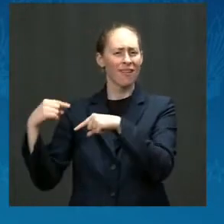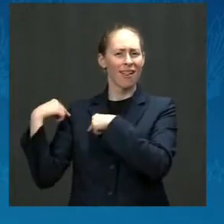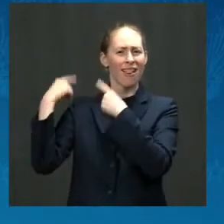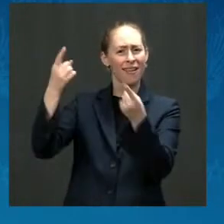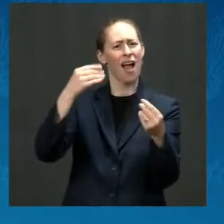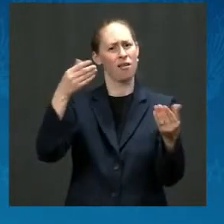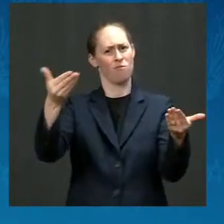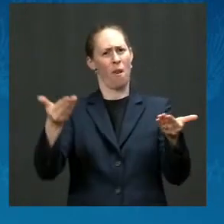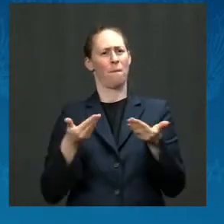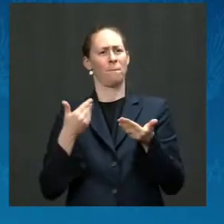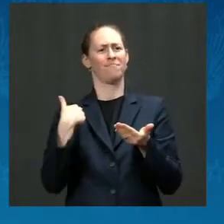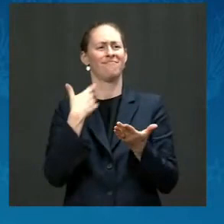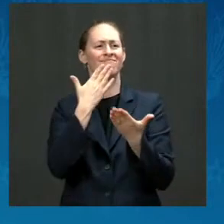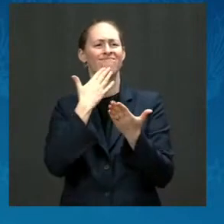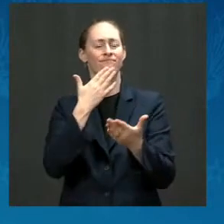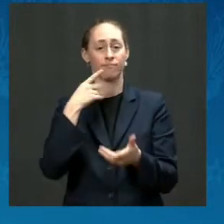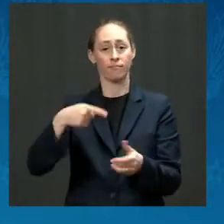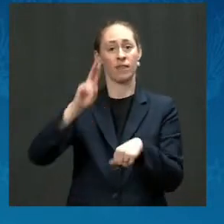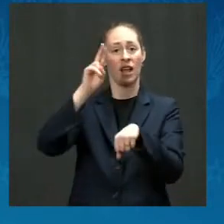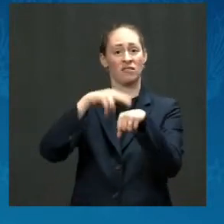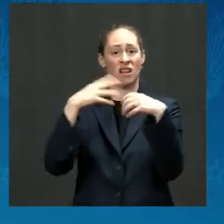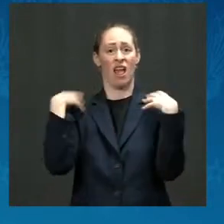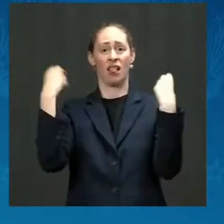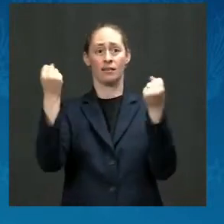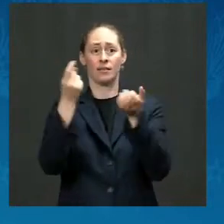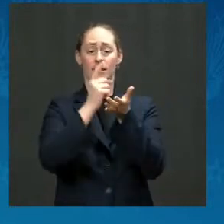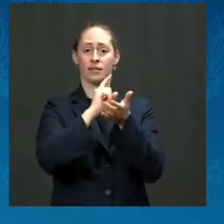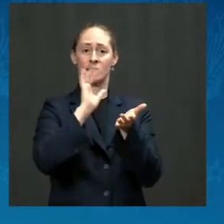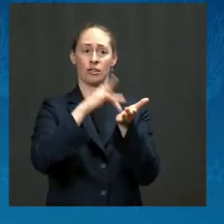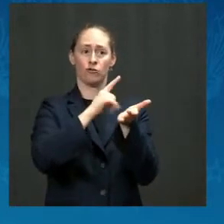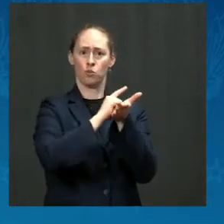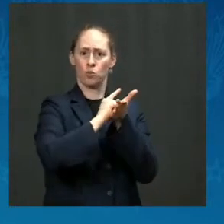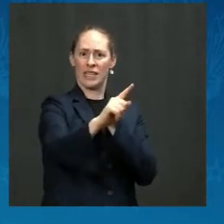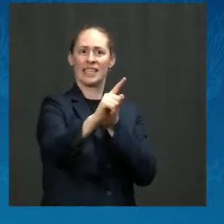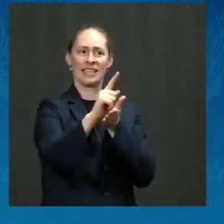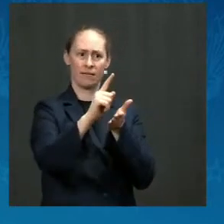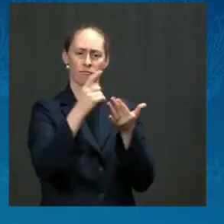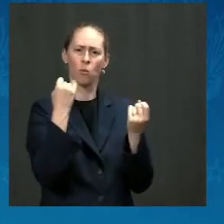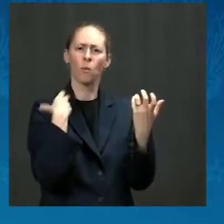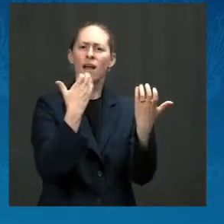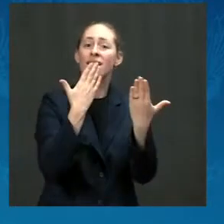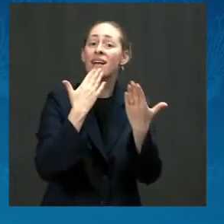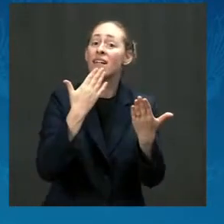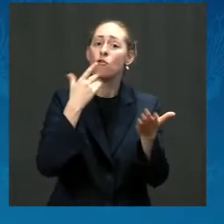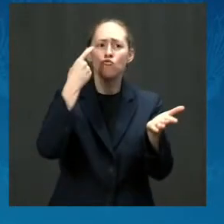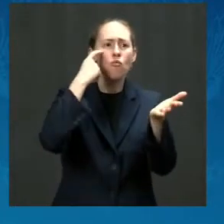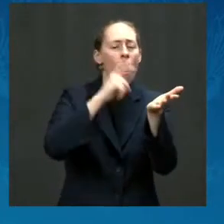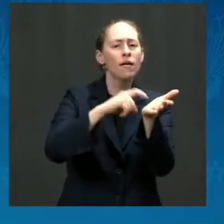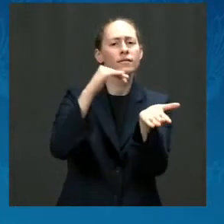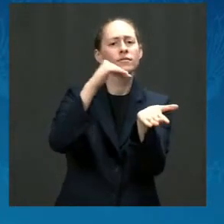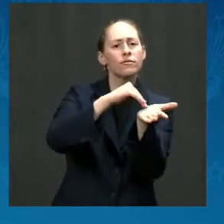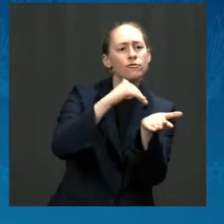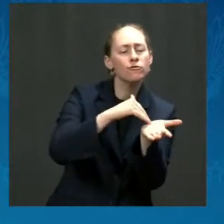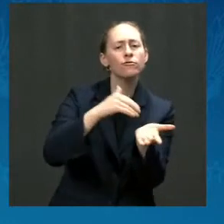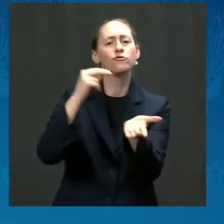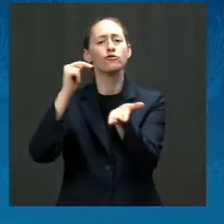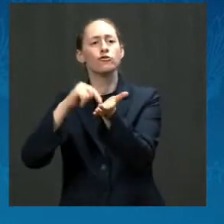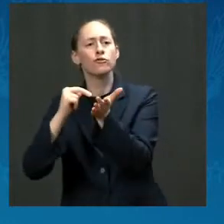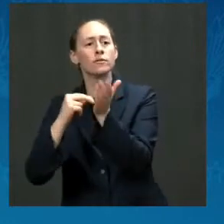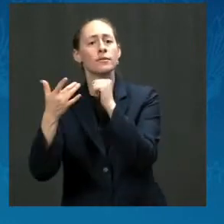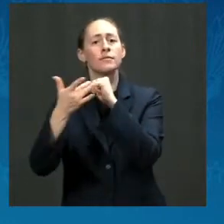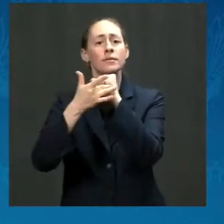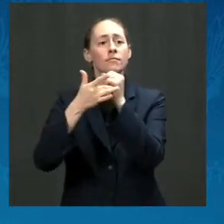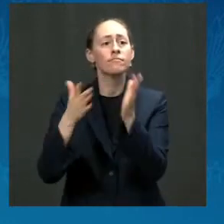National Health Center Week, let me thank all of the healthcare workers, the technicians, the administrators, the